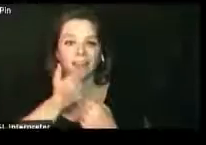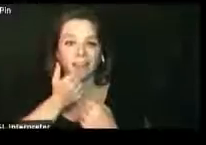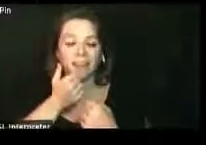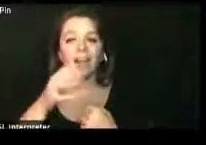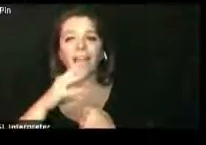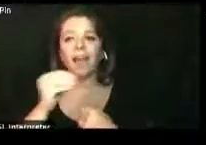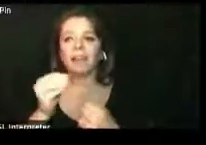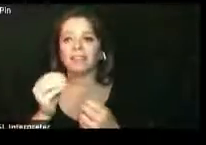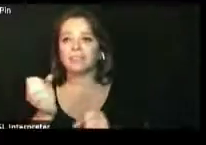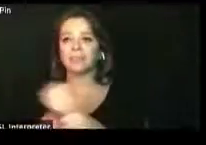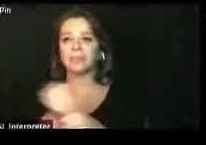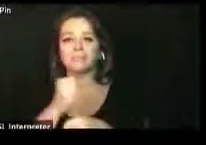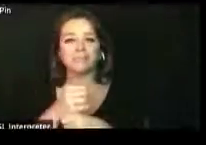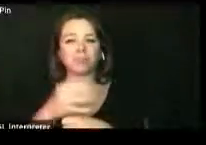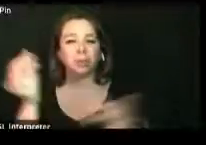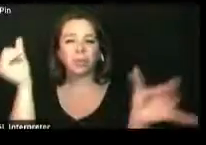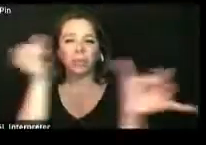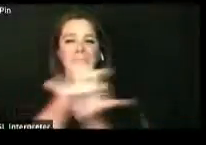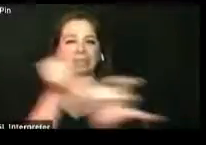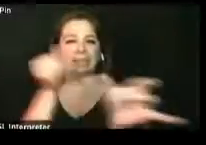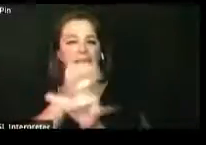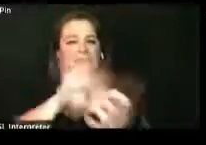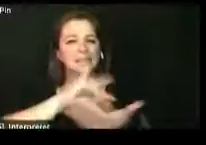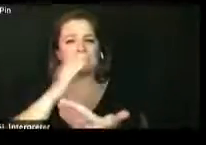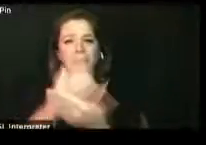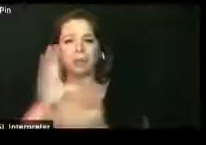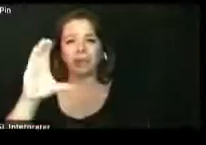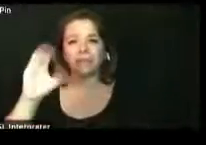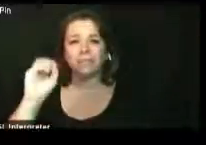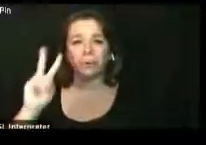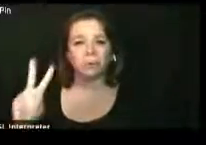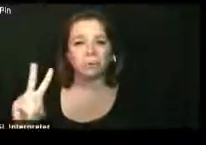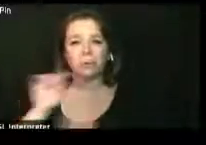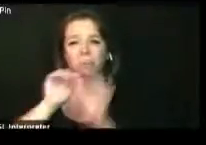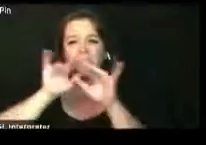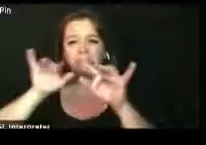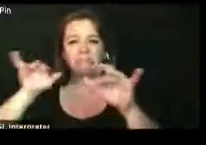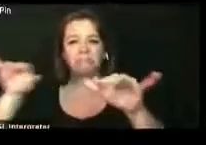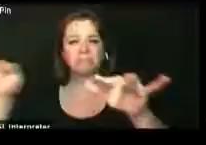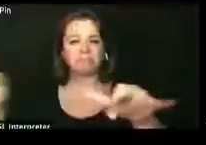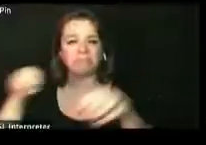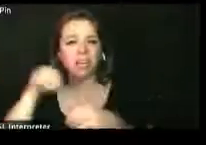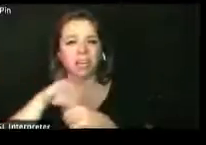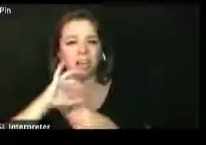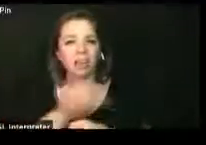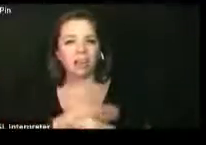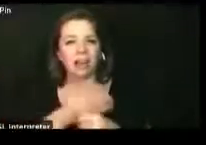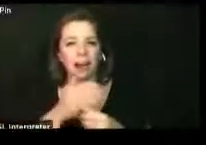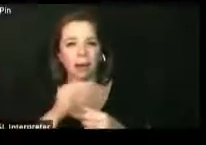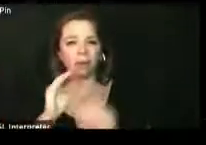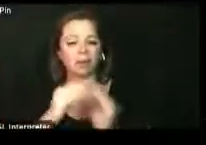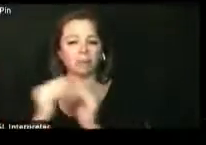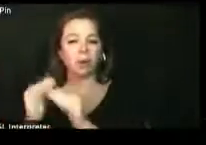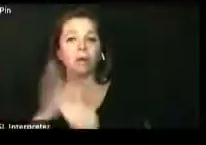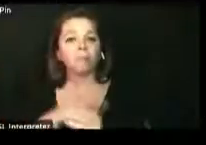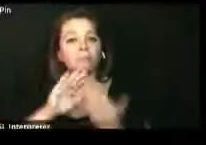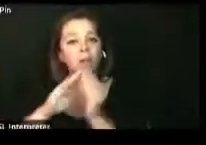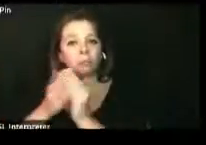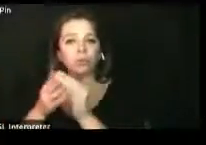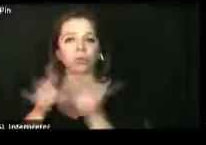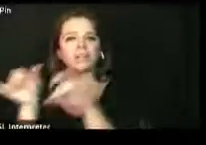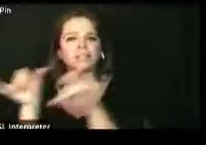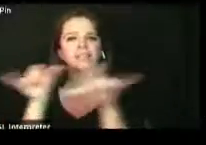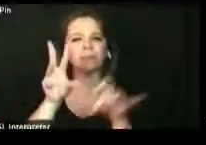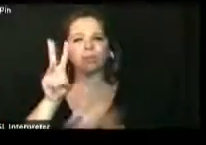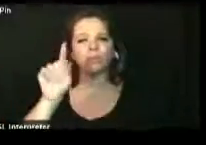ridiculous amounts of carbon dioxide into our neighborhood. My community is similar to Watts, parts of